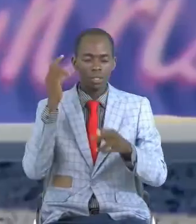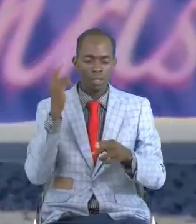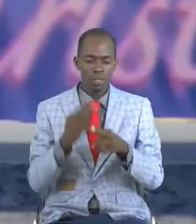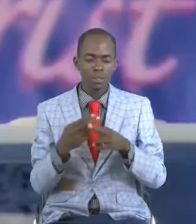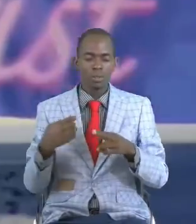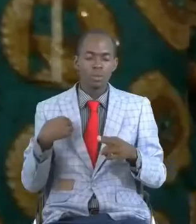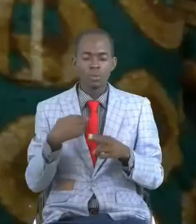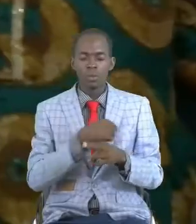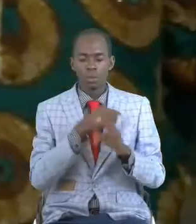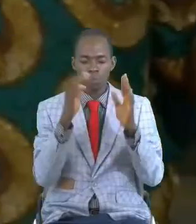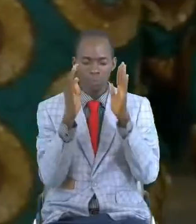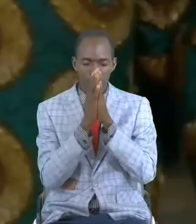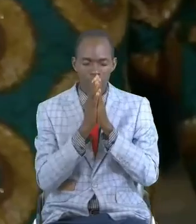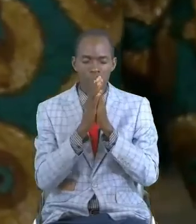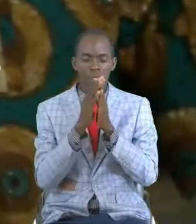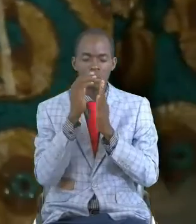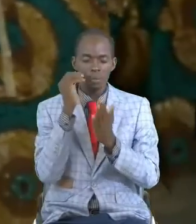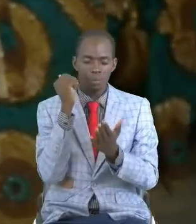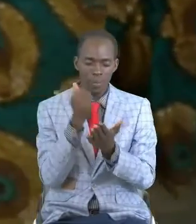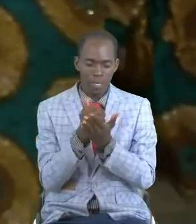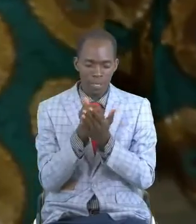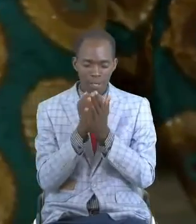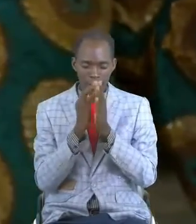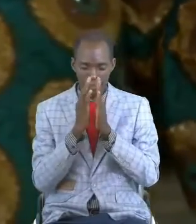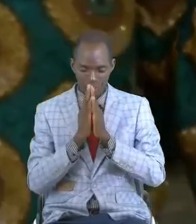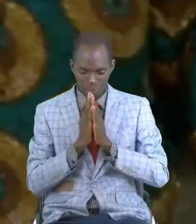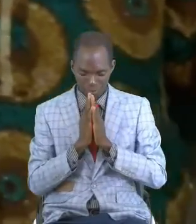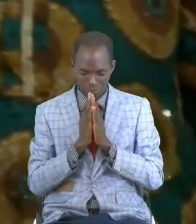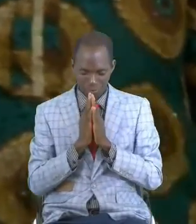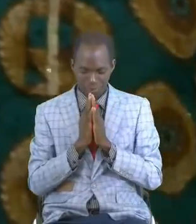name we pray. God bless you. You can